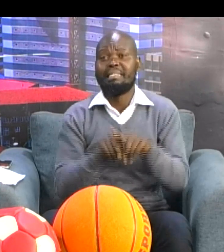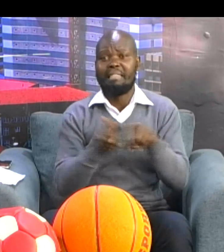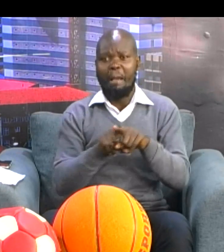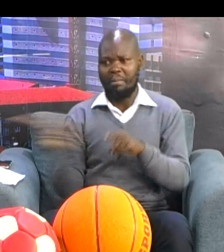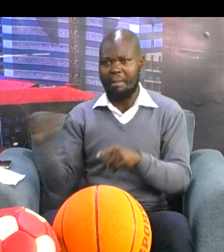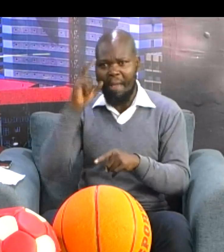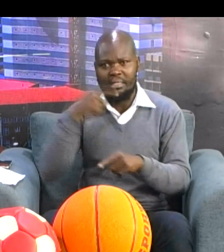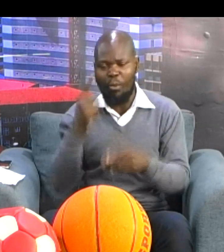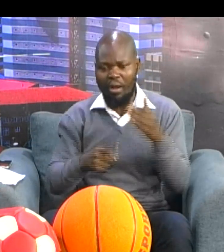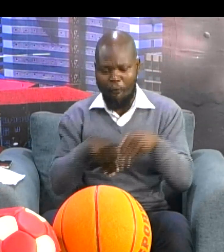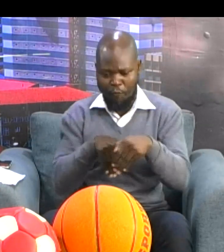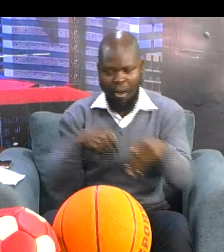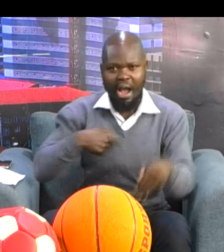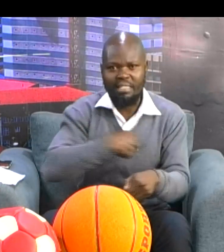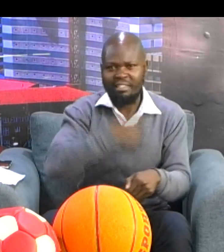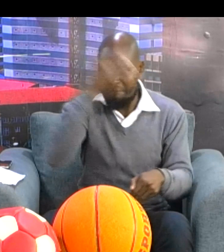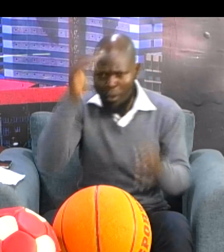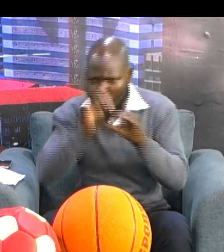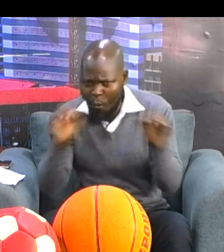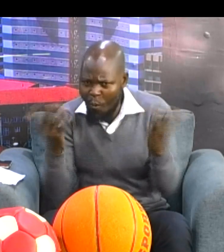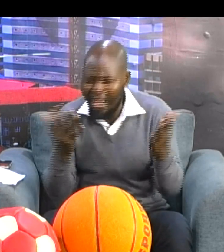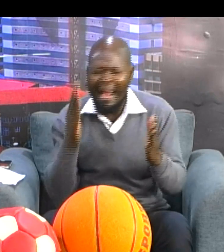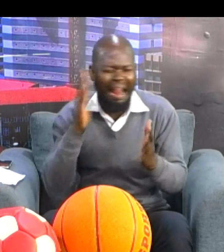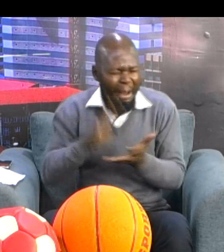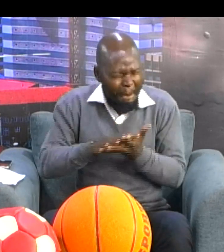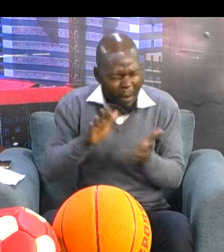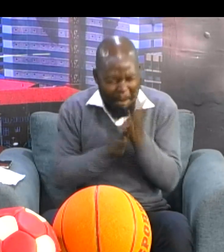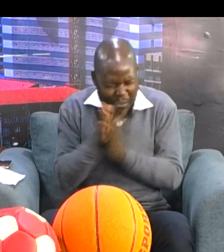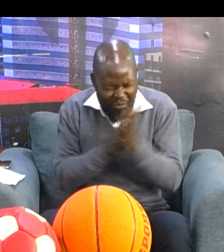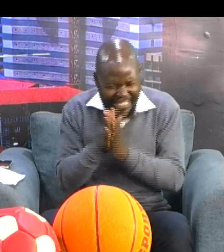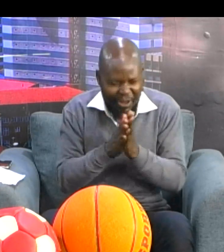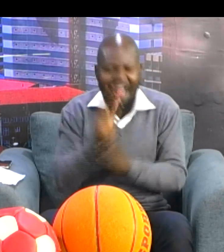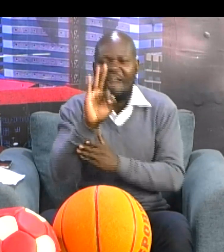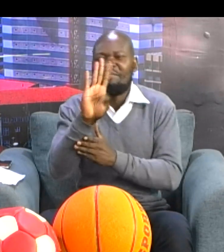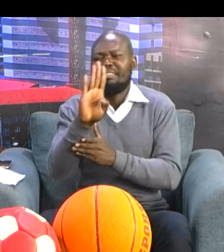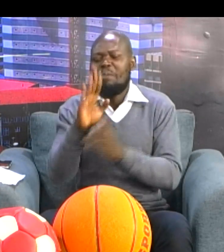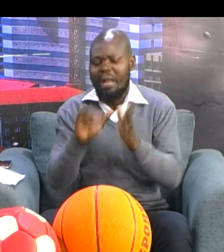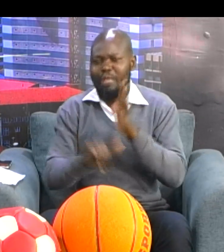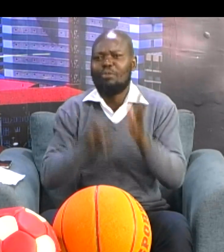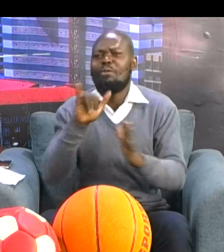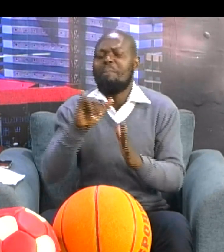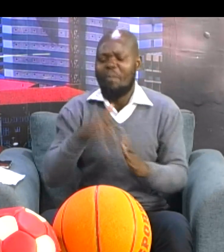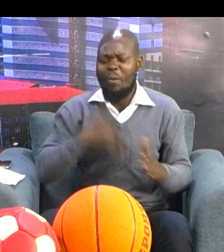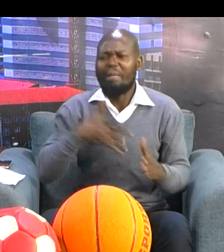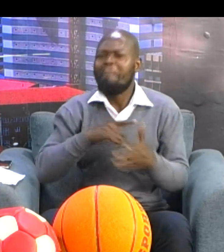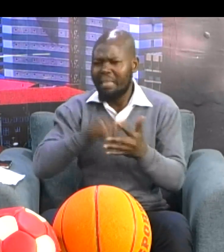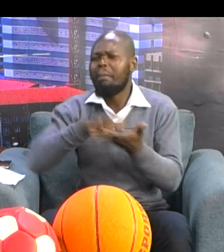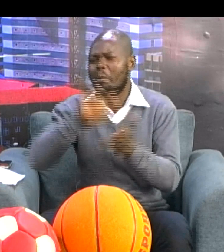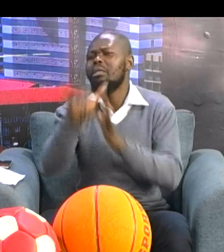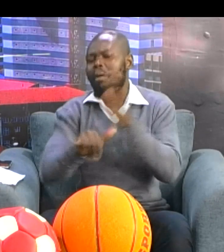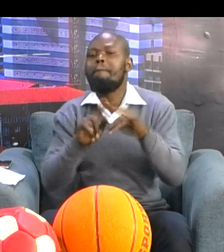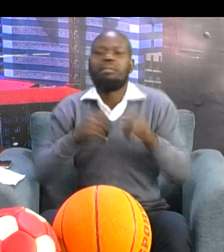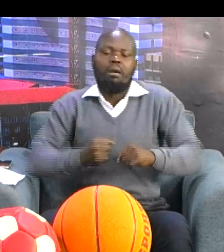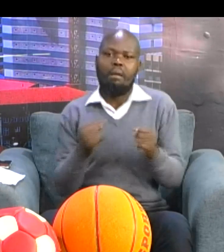more updates about the same. Like Bill has told you, follow us for more interesting